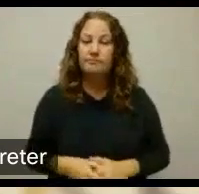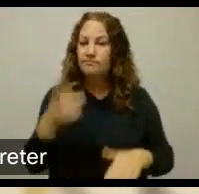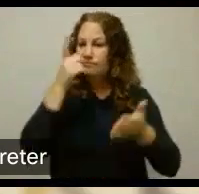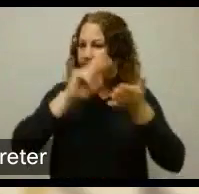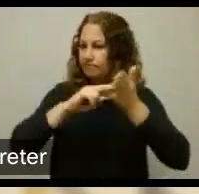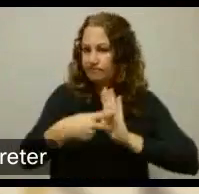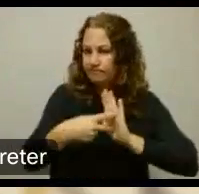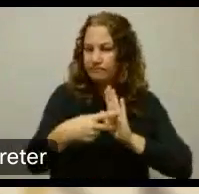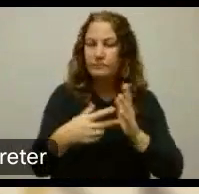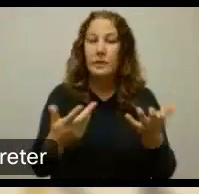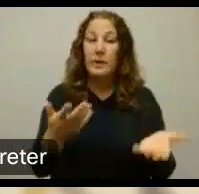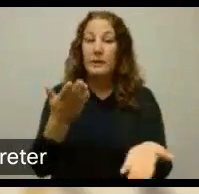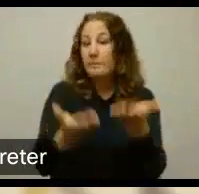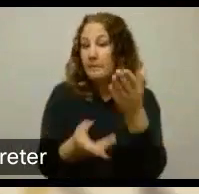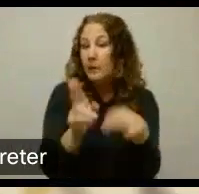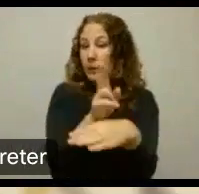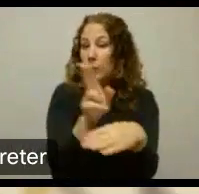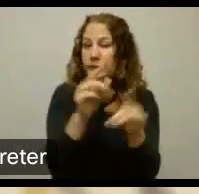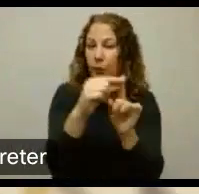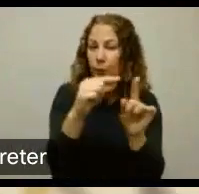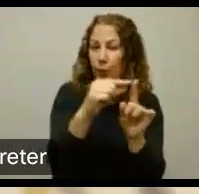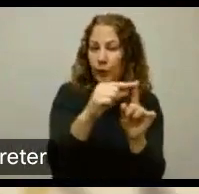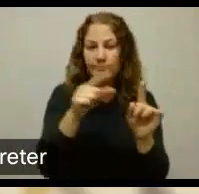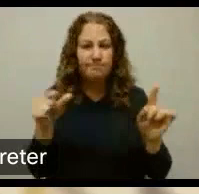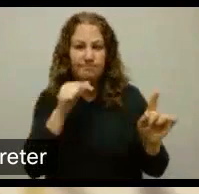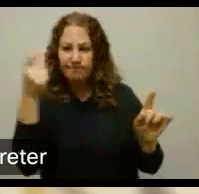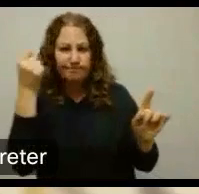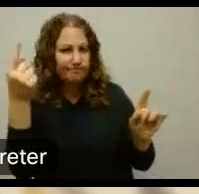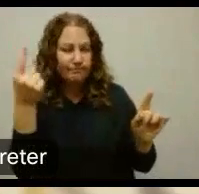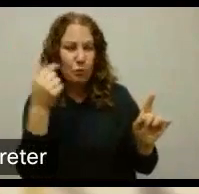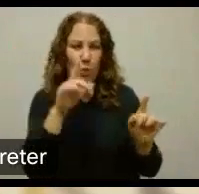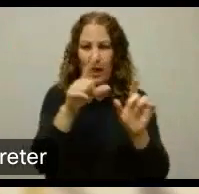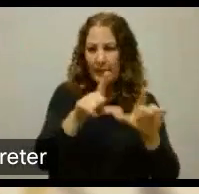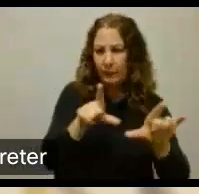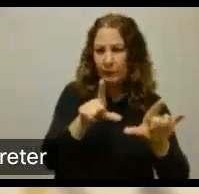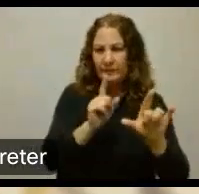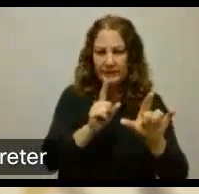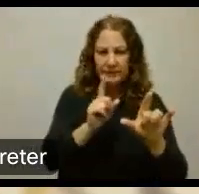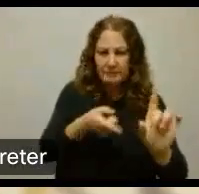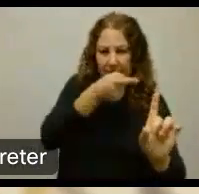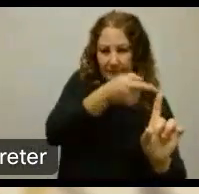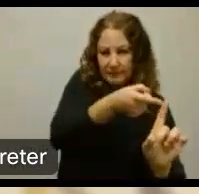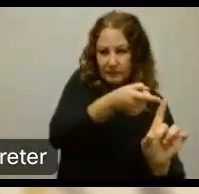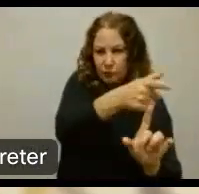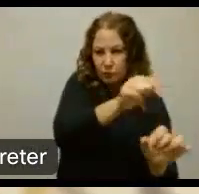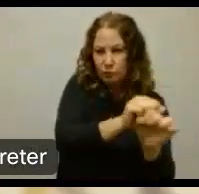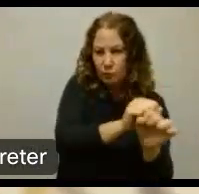Definitions. Perhaps you're using unfamiliar language or language specific to an industry.